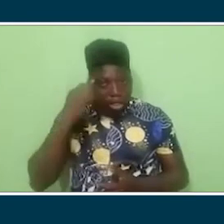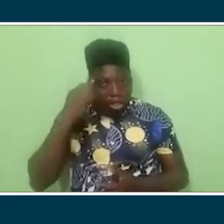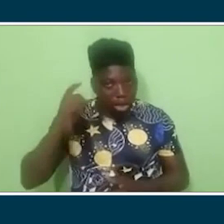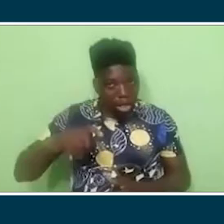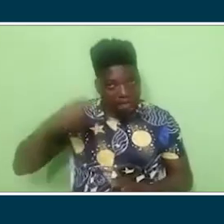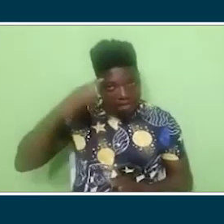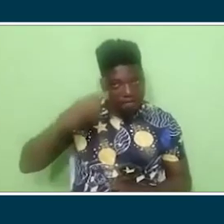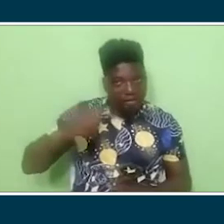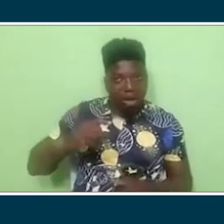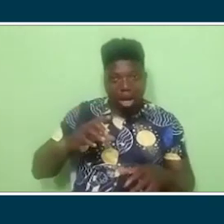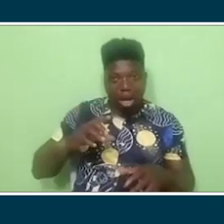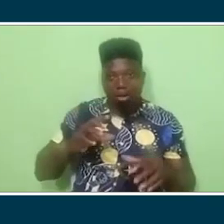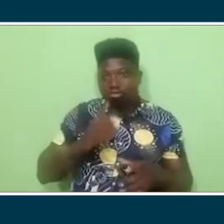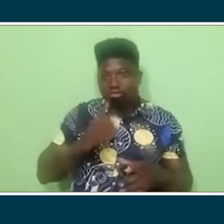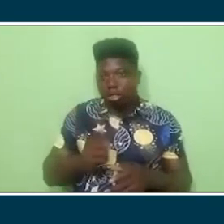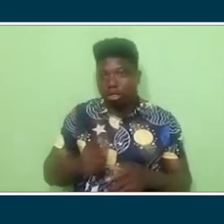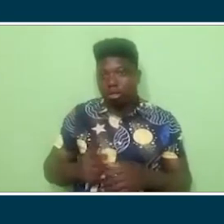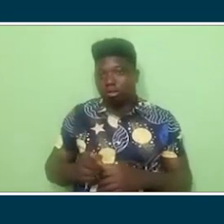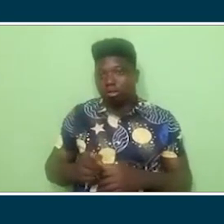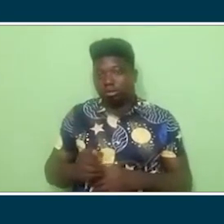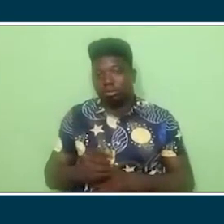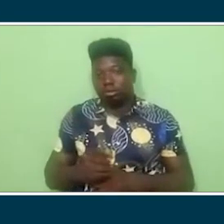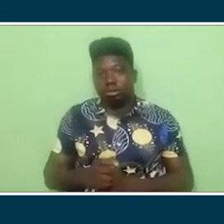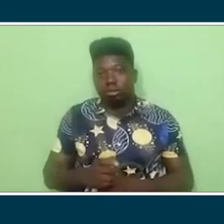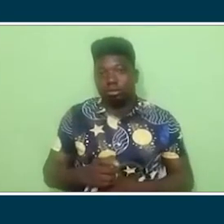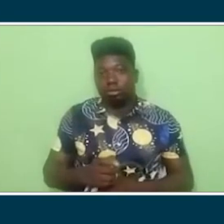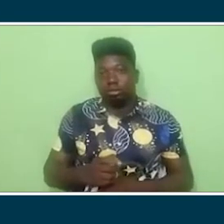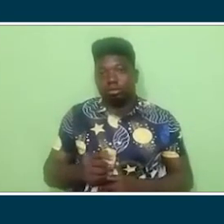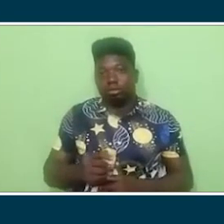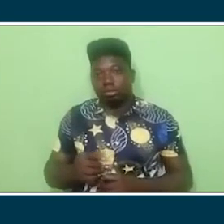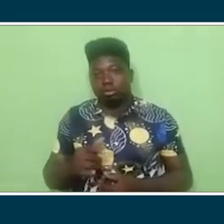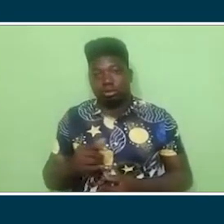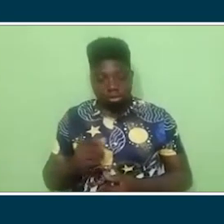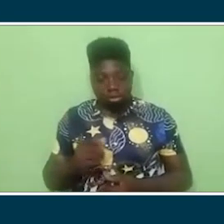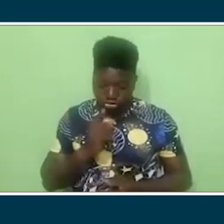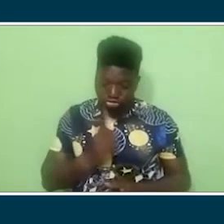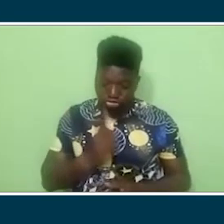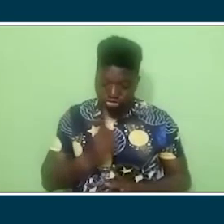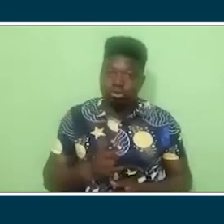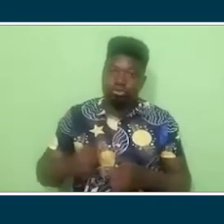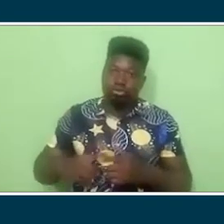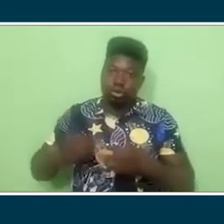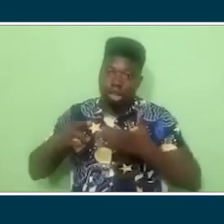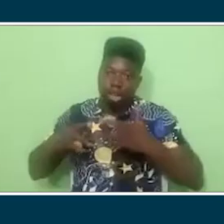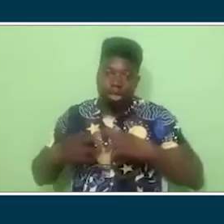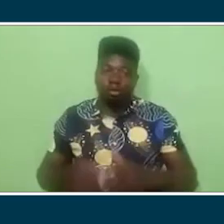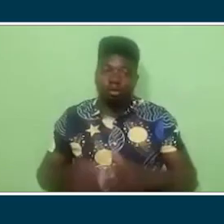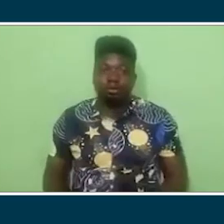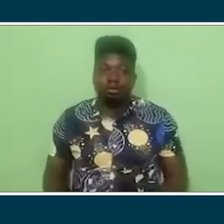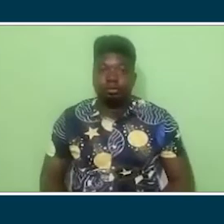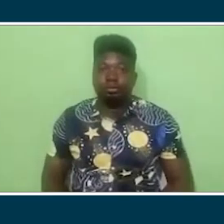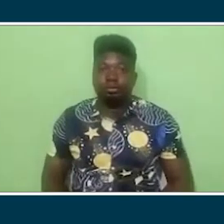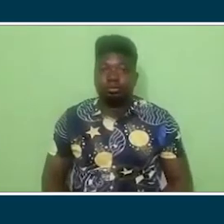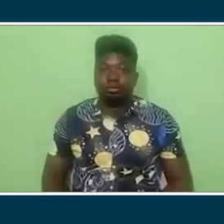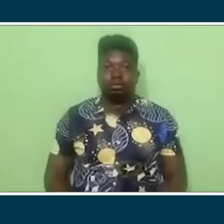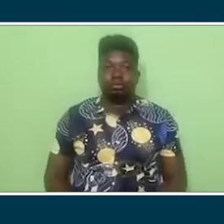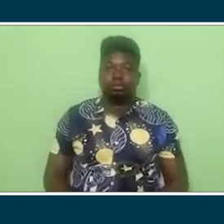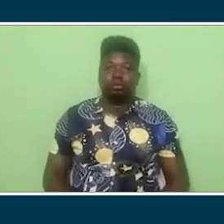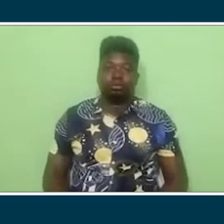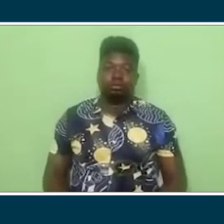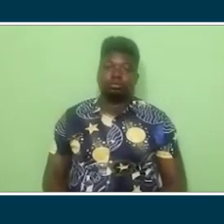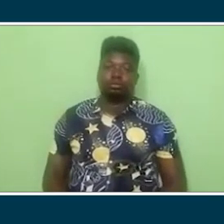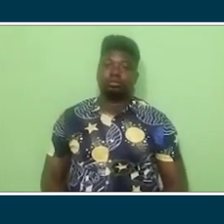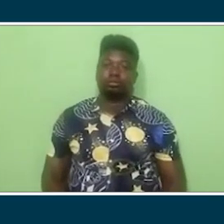systemic change. So when we talk about dismantling systems, we're actually really, to me, I'm thinking we're talking about building systems that